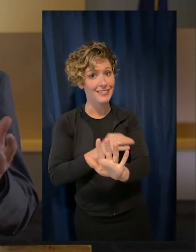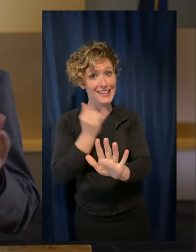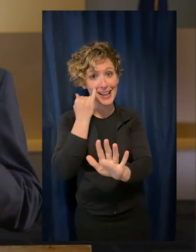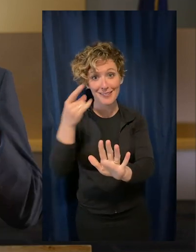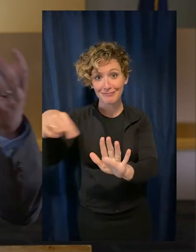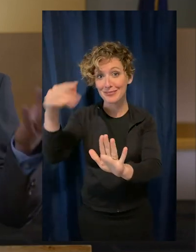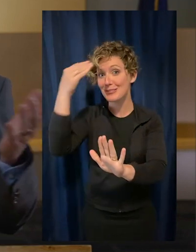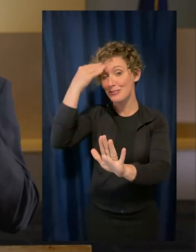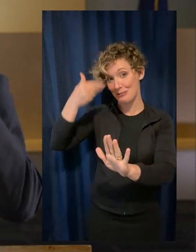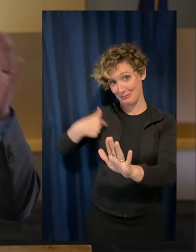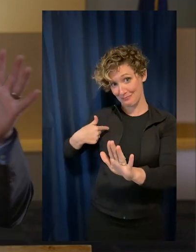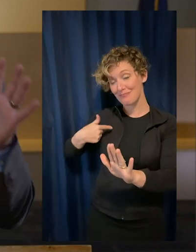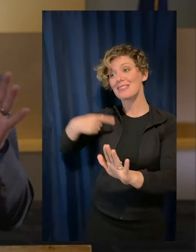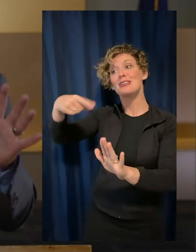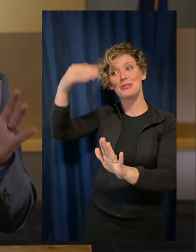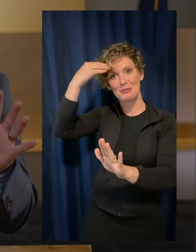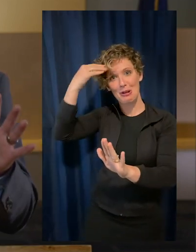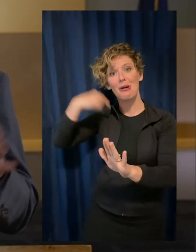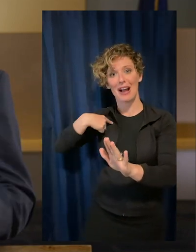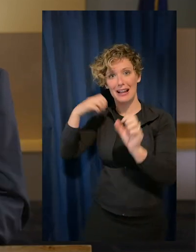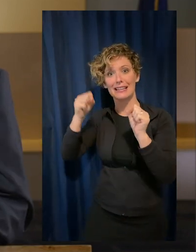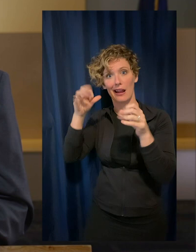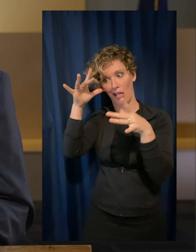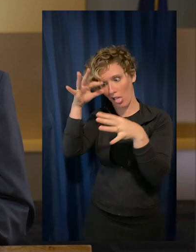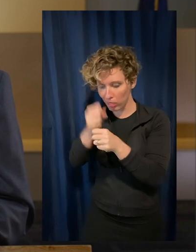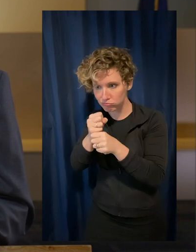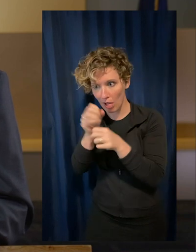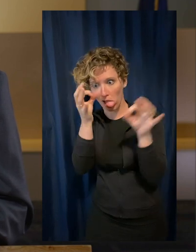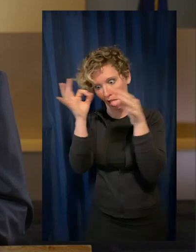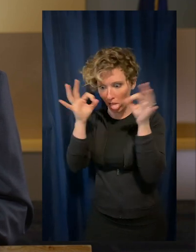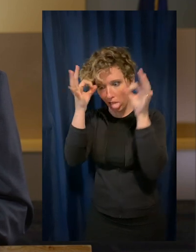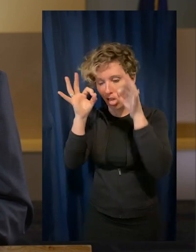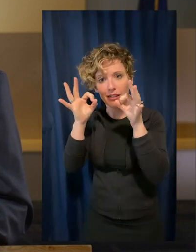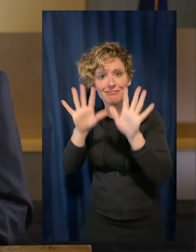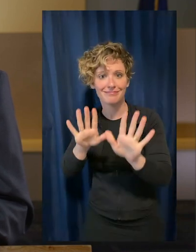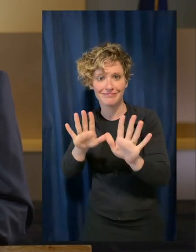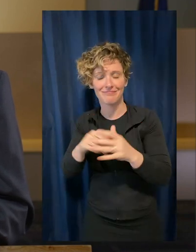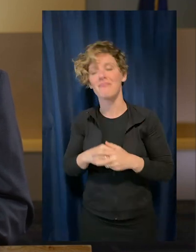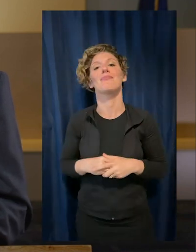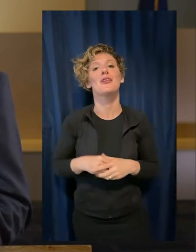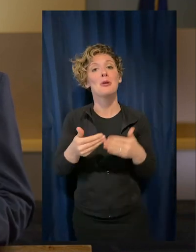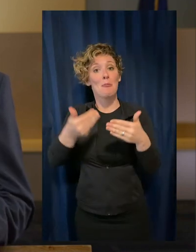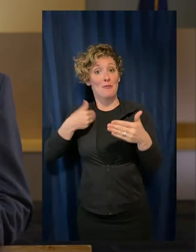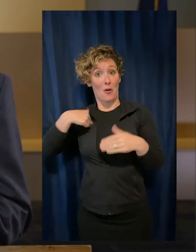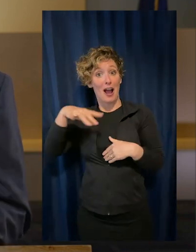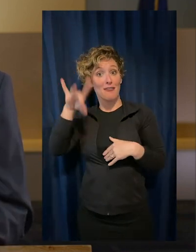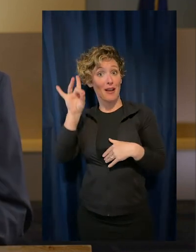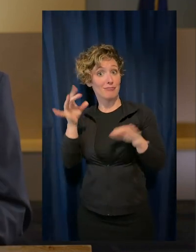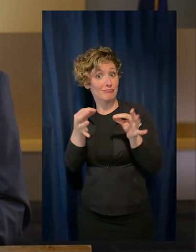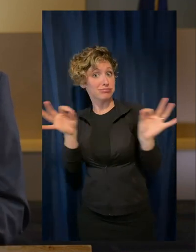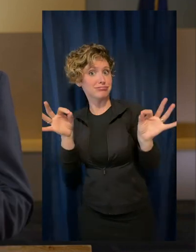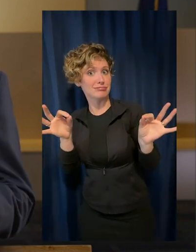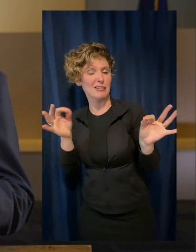some, let's just say, distracted thinking patterns. So upon discovery of the aforementioned quote, my thoughts began to